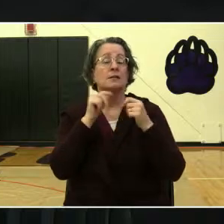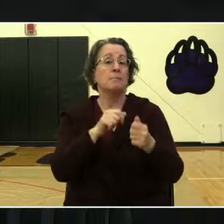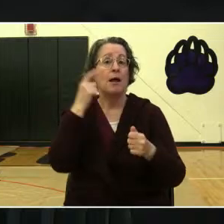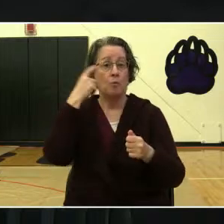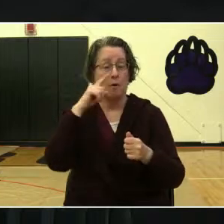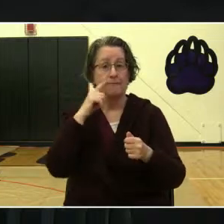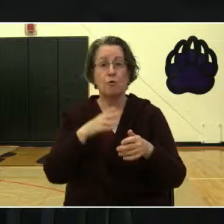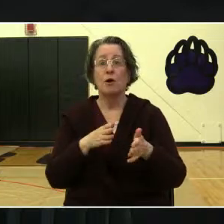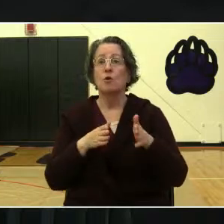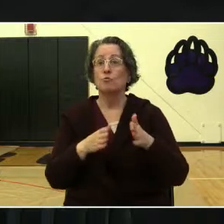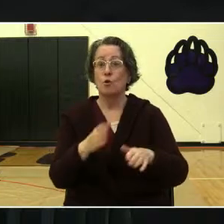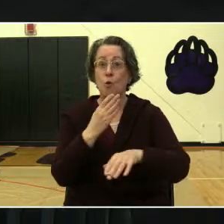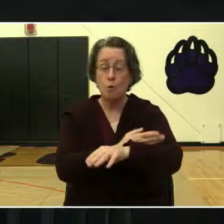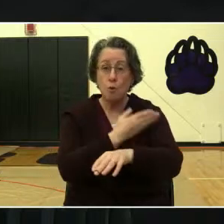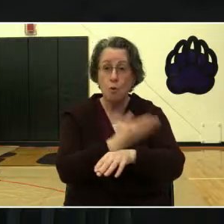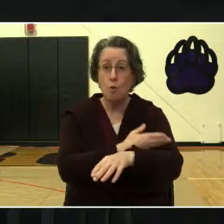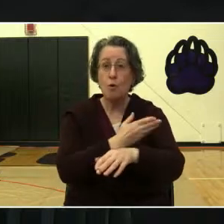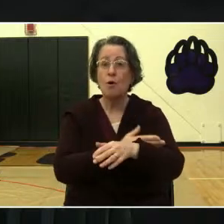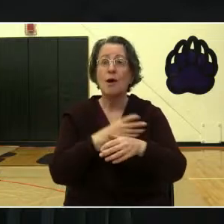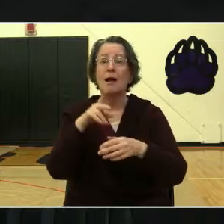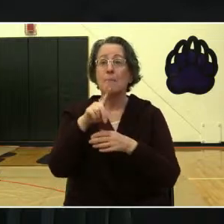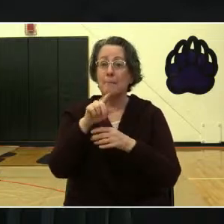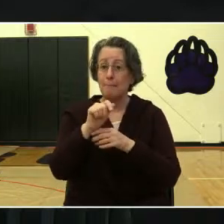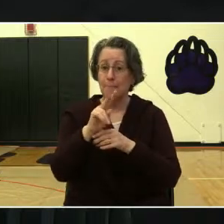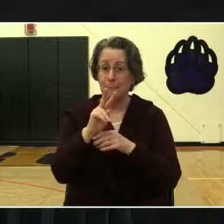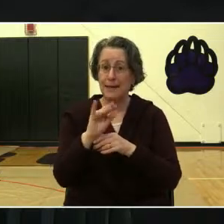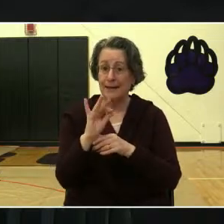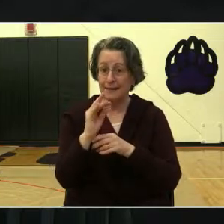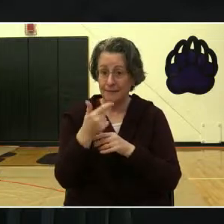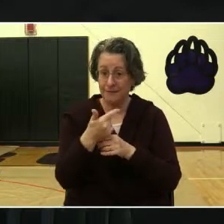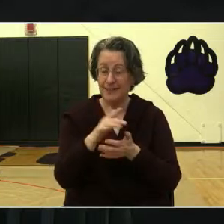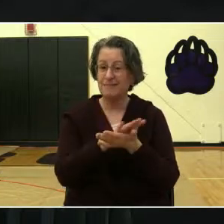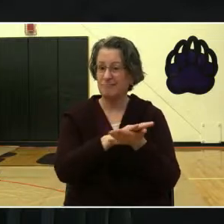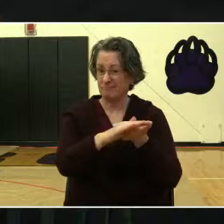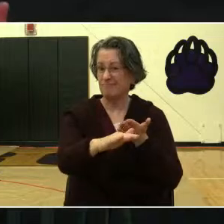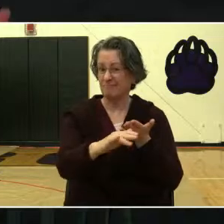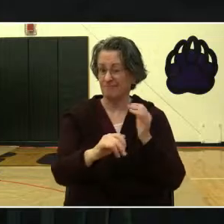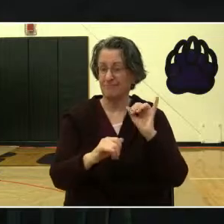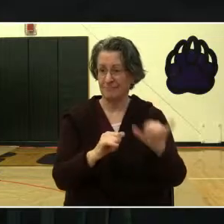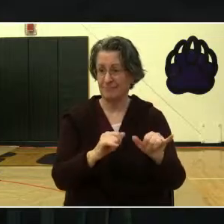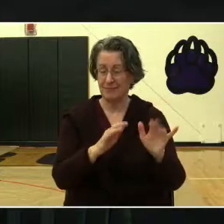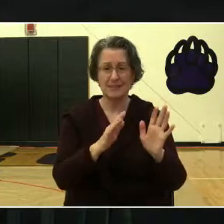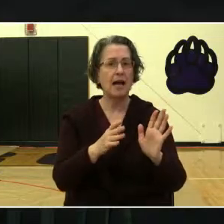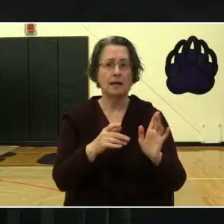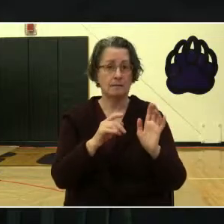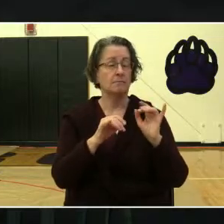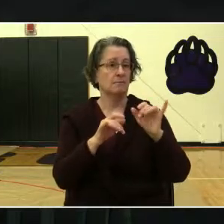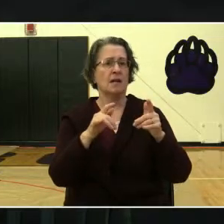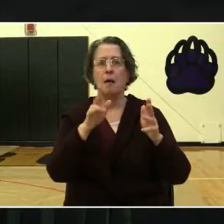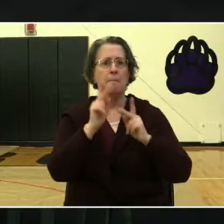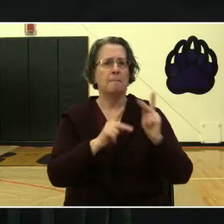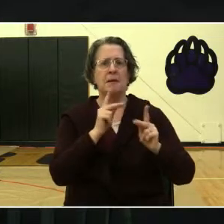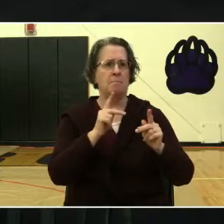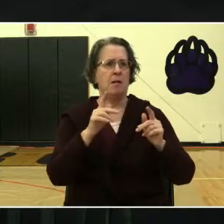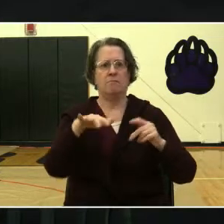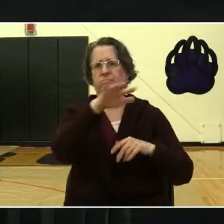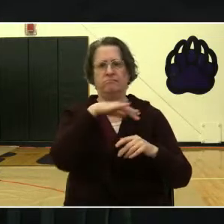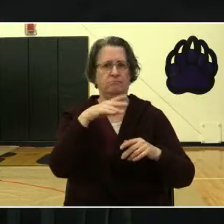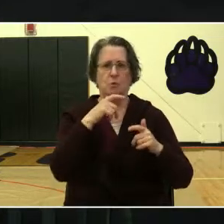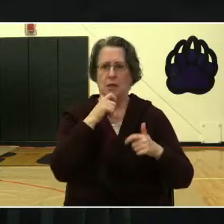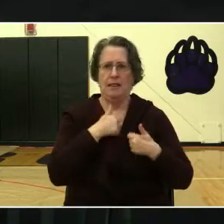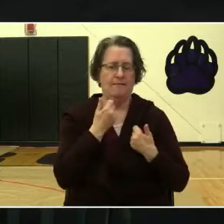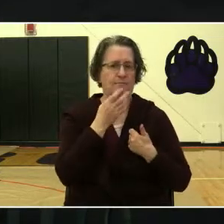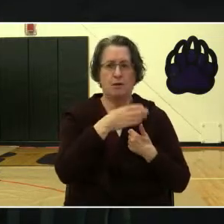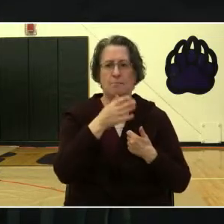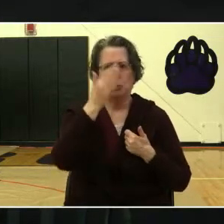that a request was being made to transfer this money into the quote global warming Solutions fund